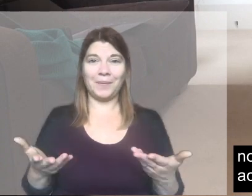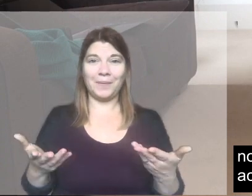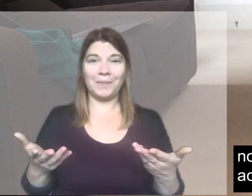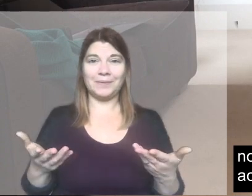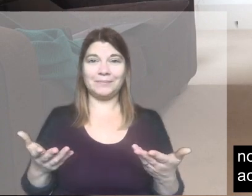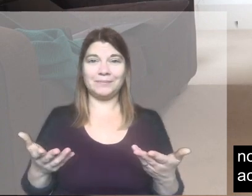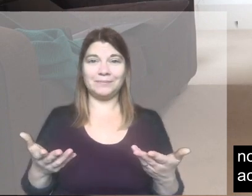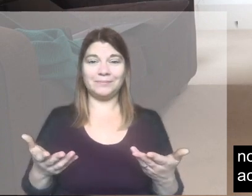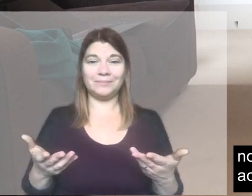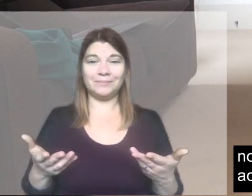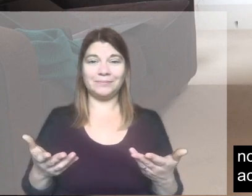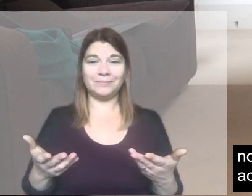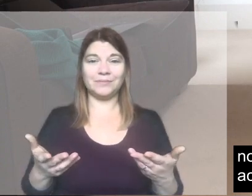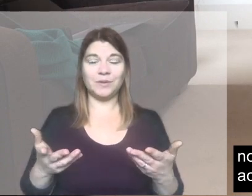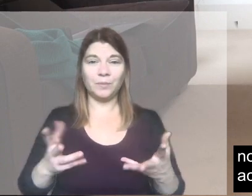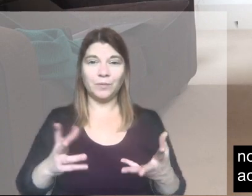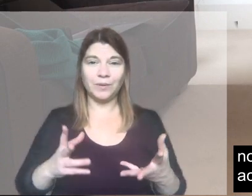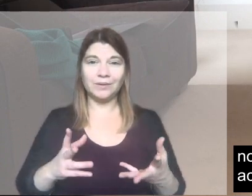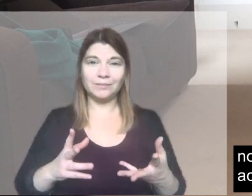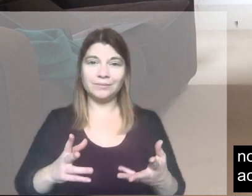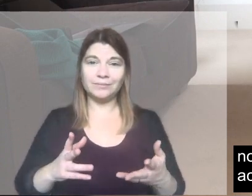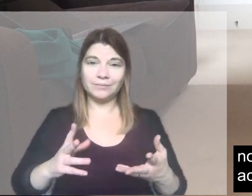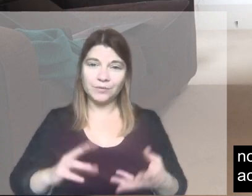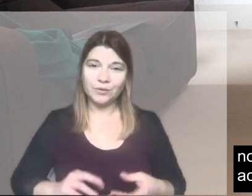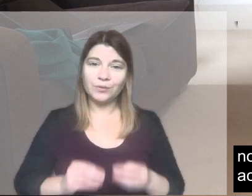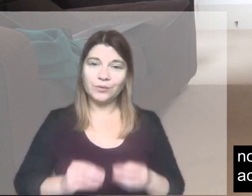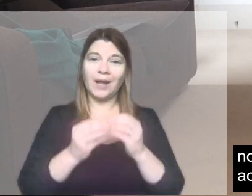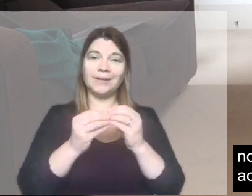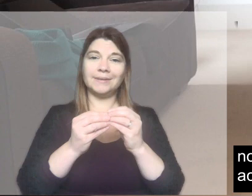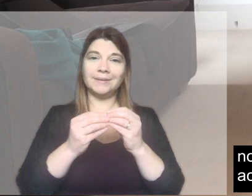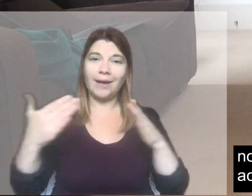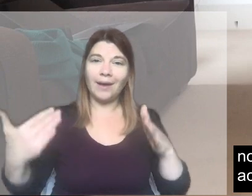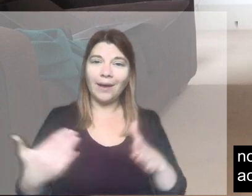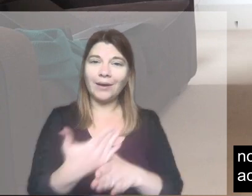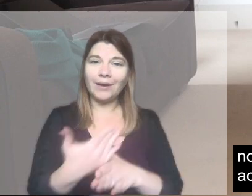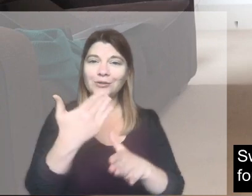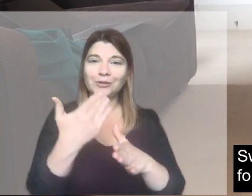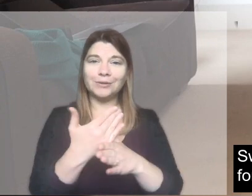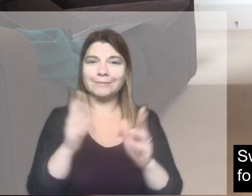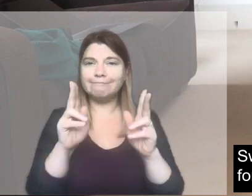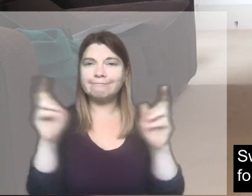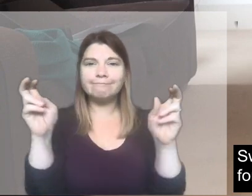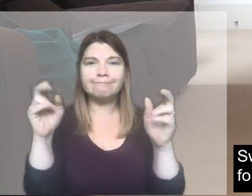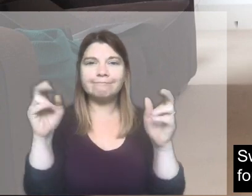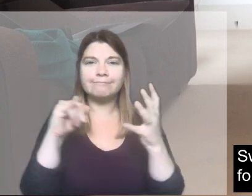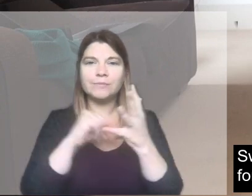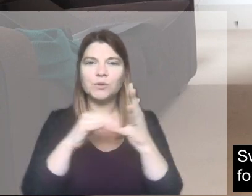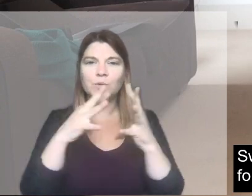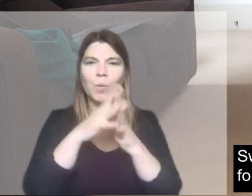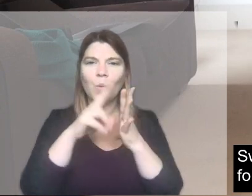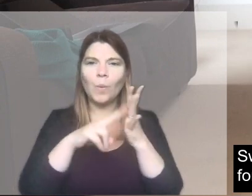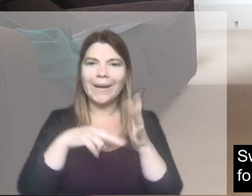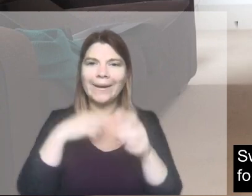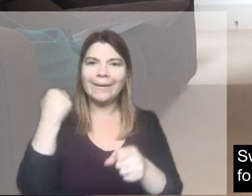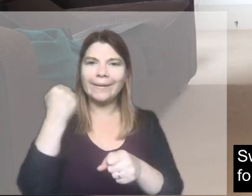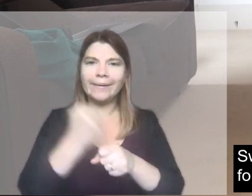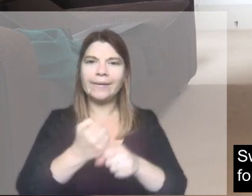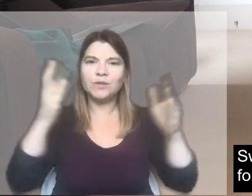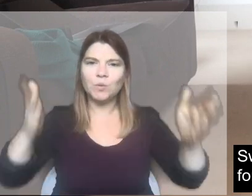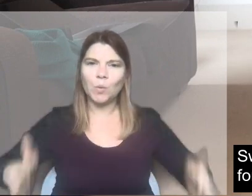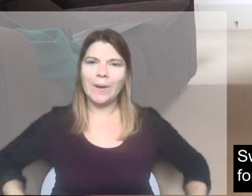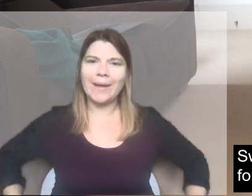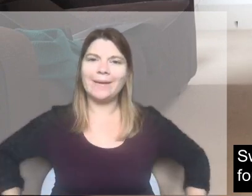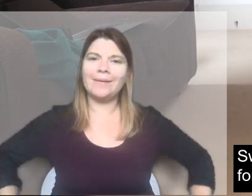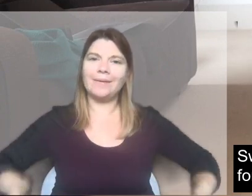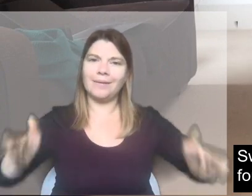just move into this action of swinging. Okay, swinging. So that's our dance action